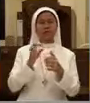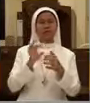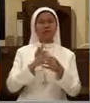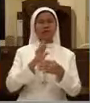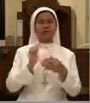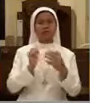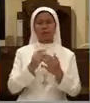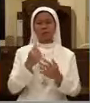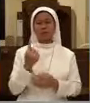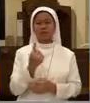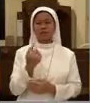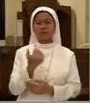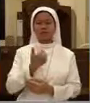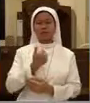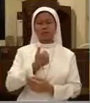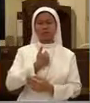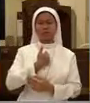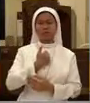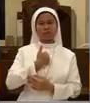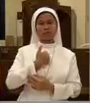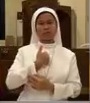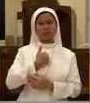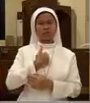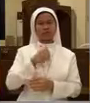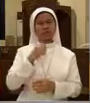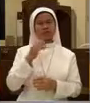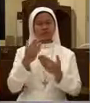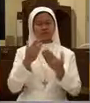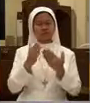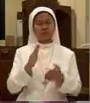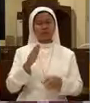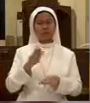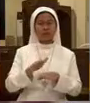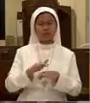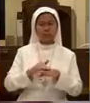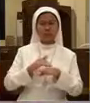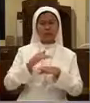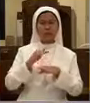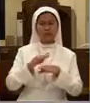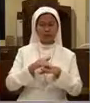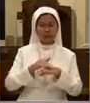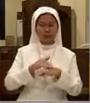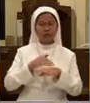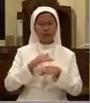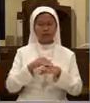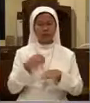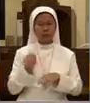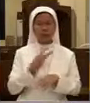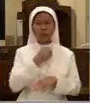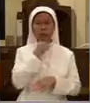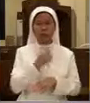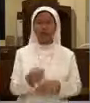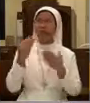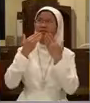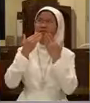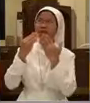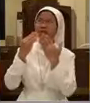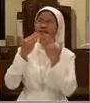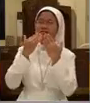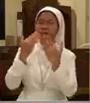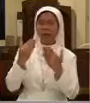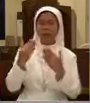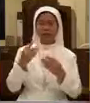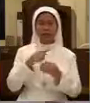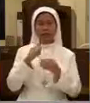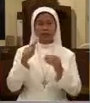oneself slowly loses appreciation for gifts. But without